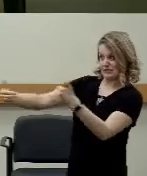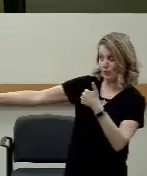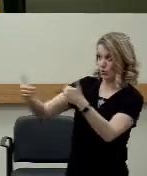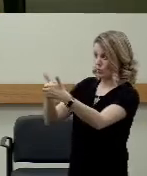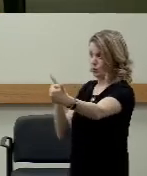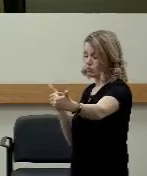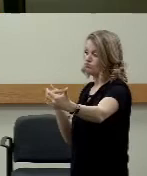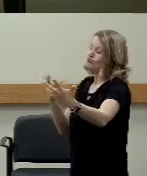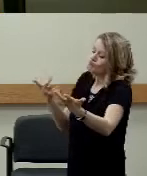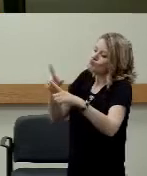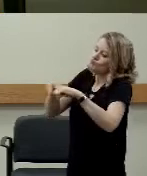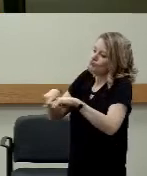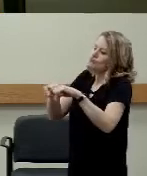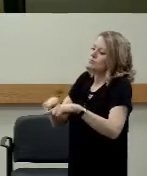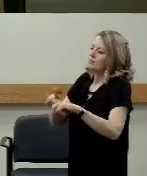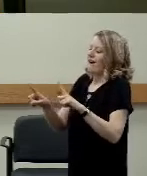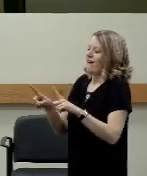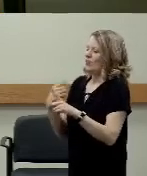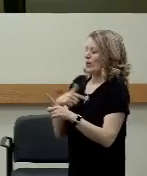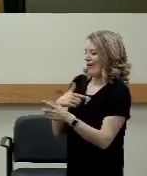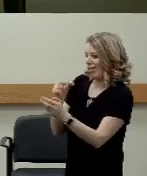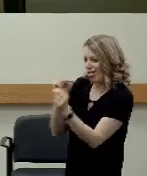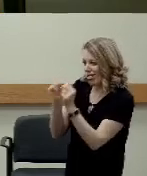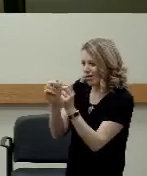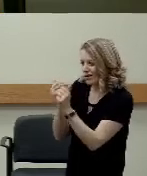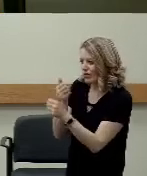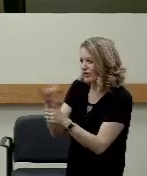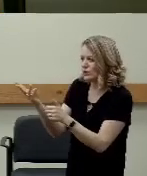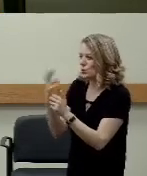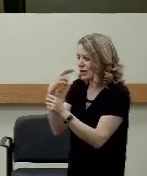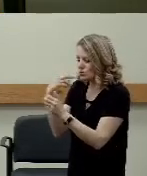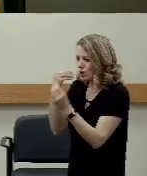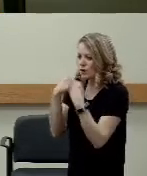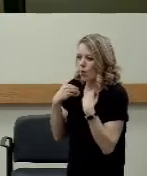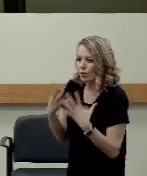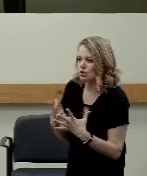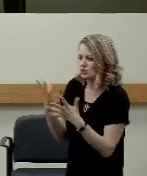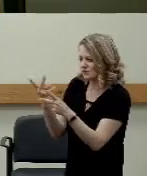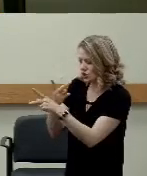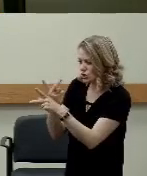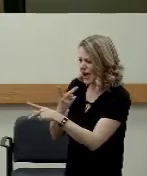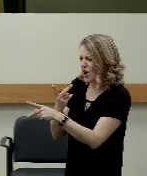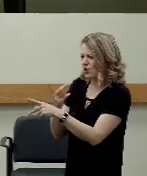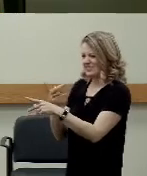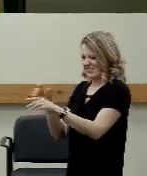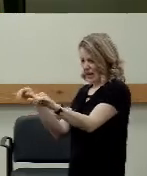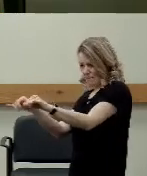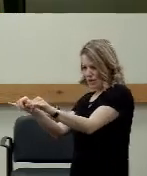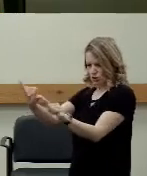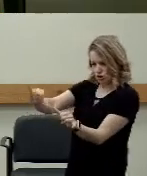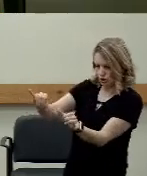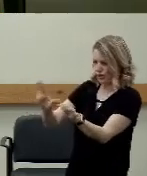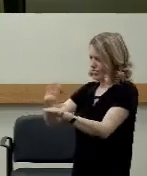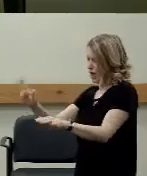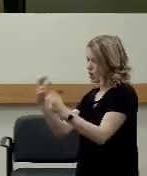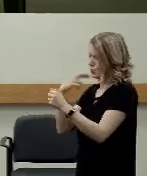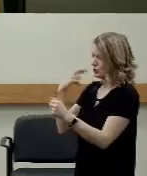we're working with some restaurant owners now to use their restaurants as examples on how